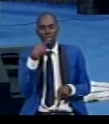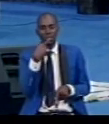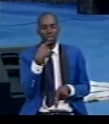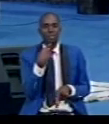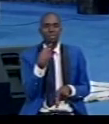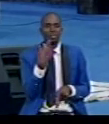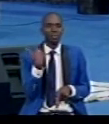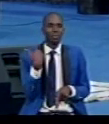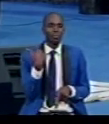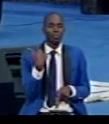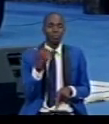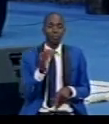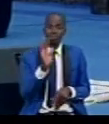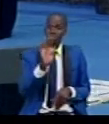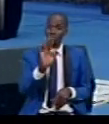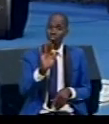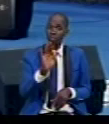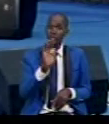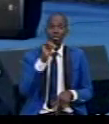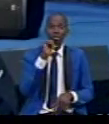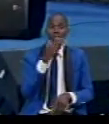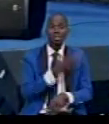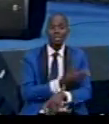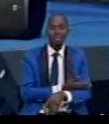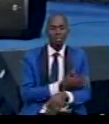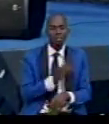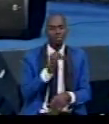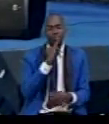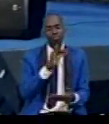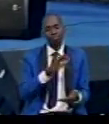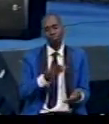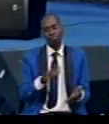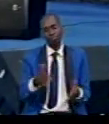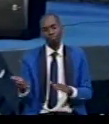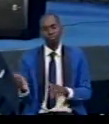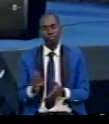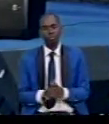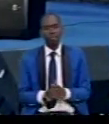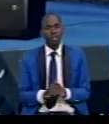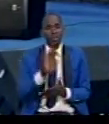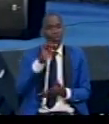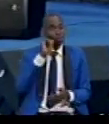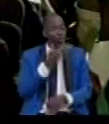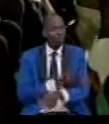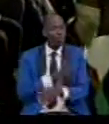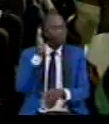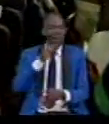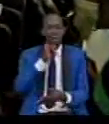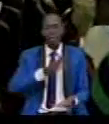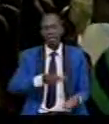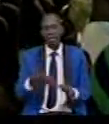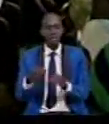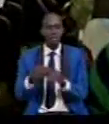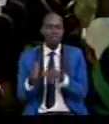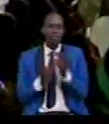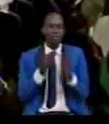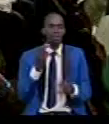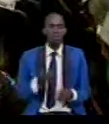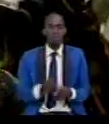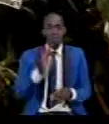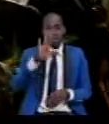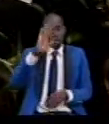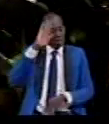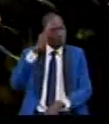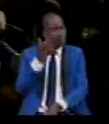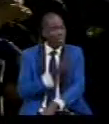thy daughter is dead. Your daughter will not die. Your son will